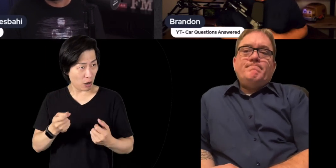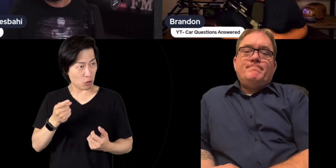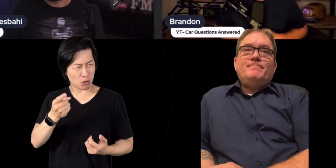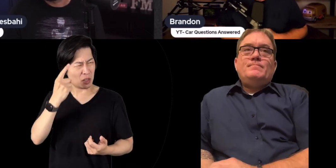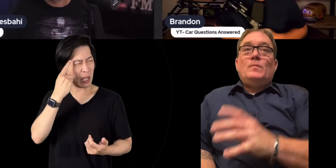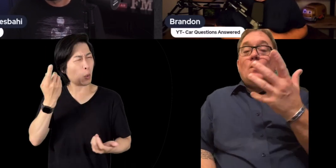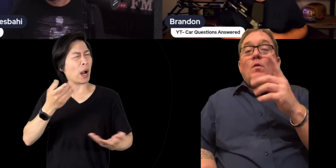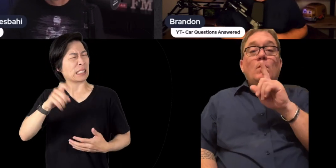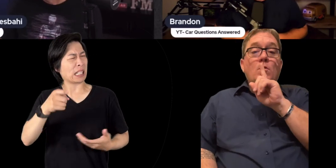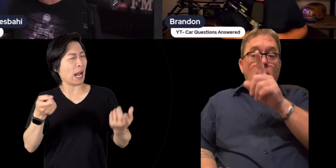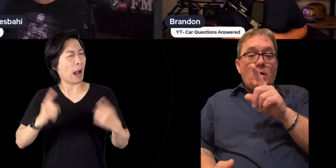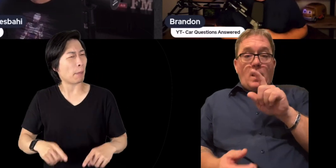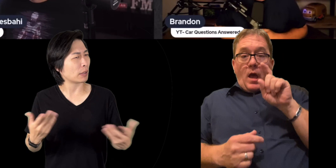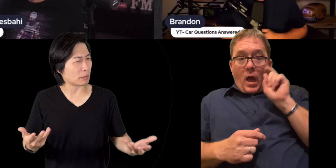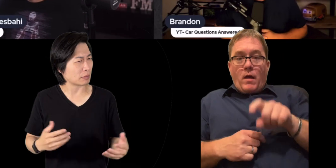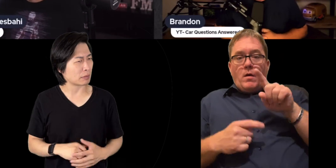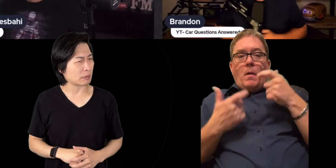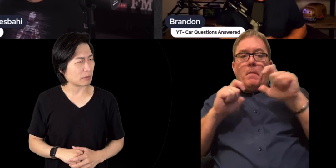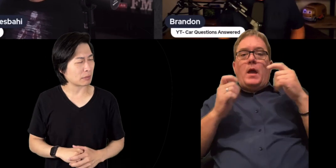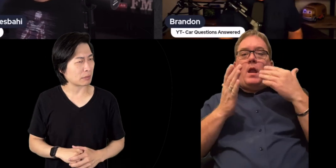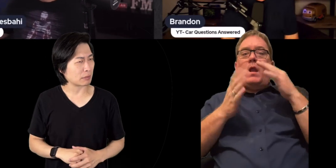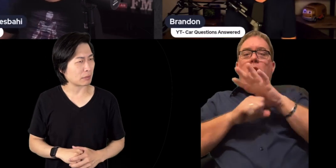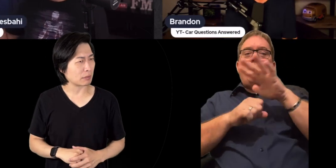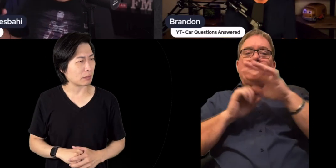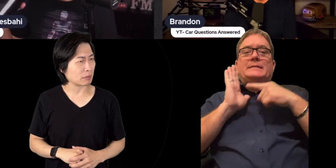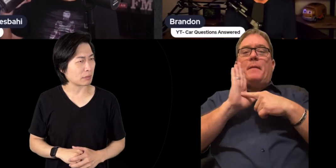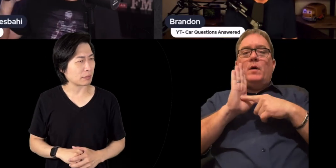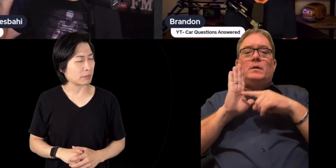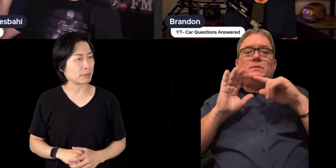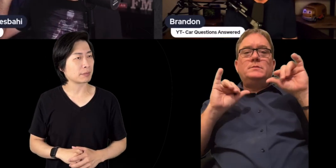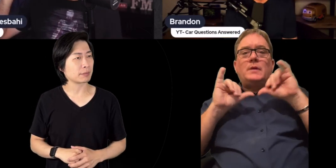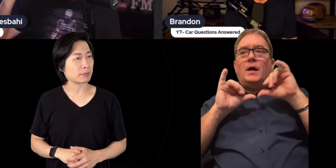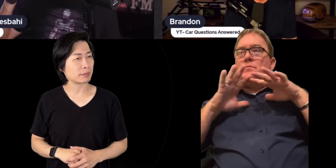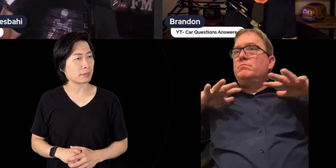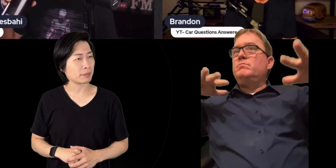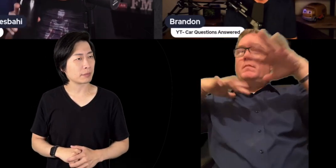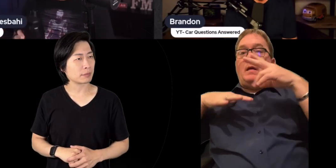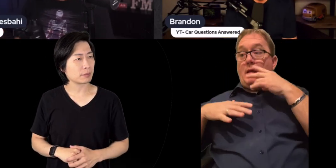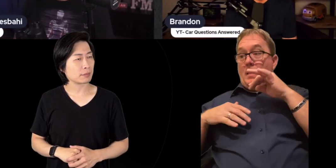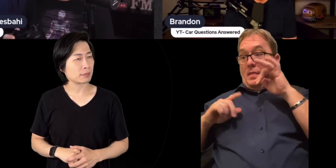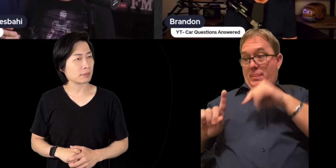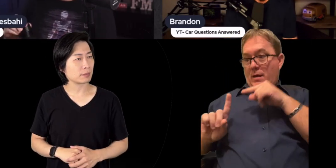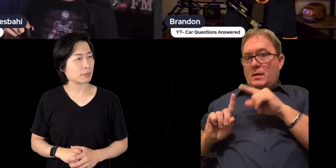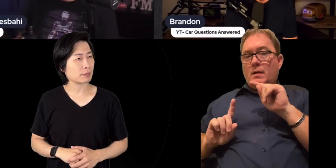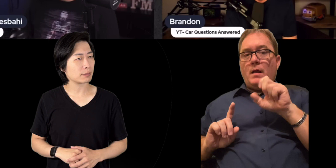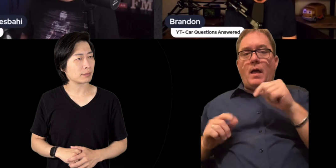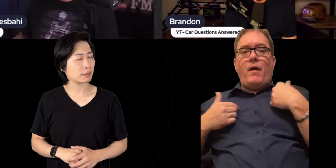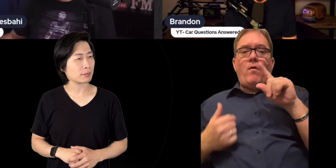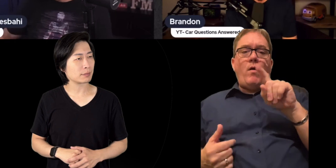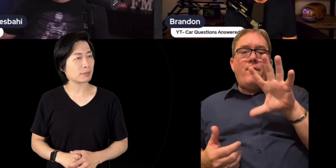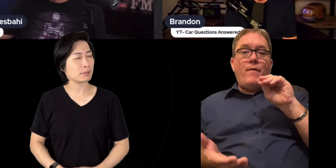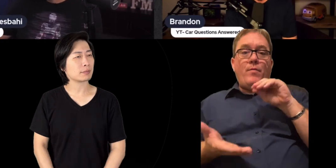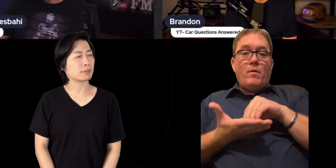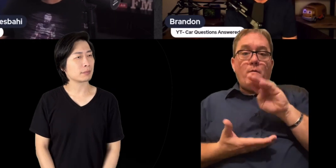would what are have those to be variables? there would have to be a big enough sample size to see that, okay, this Tesla has 150,000